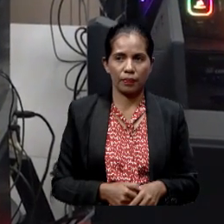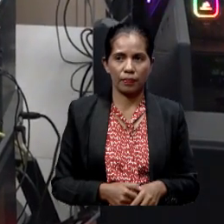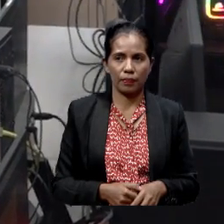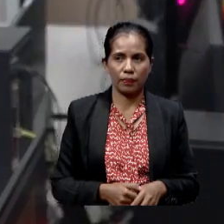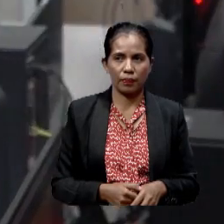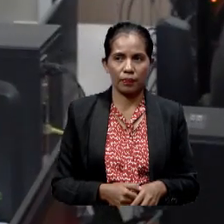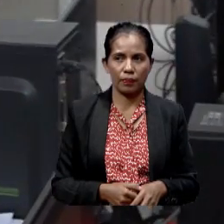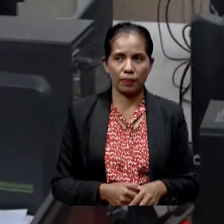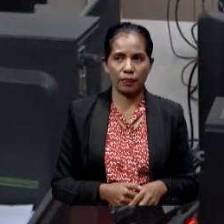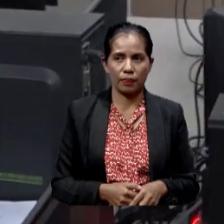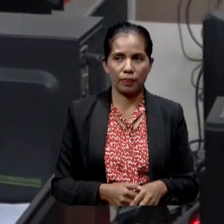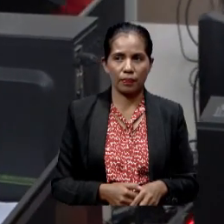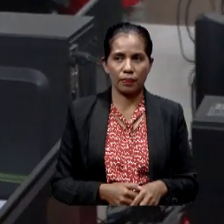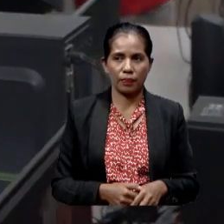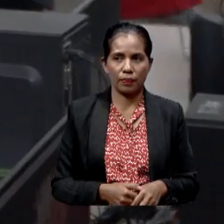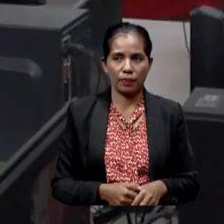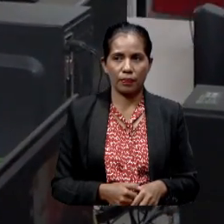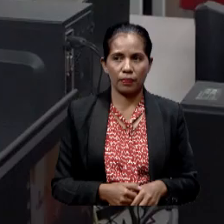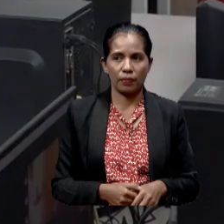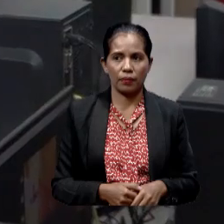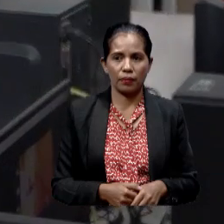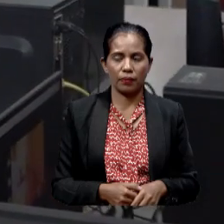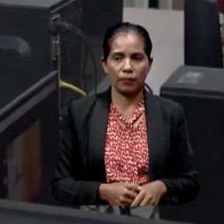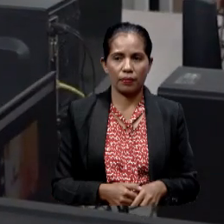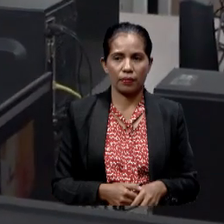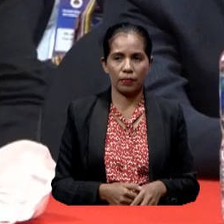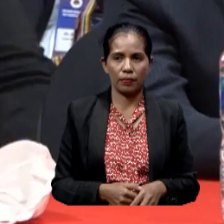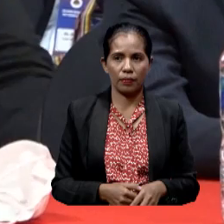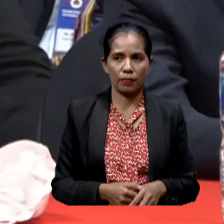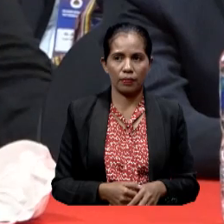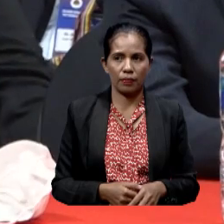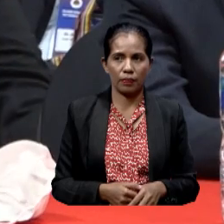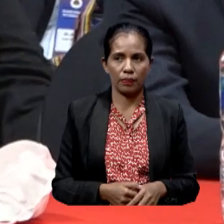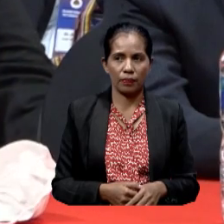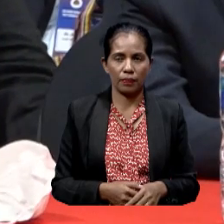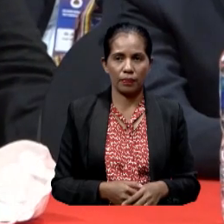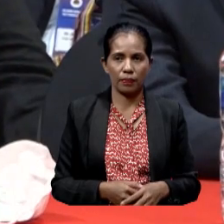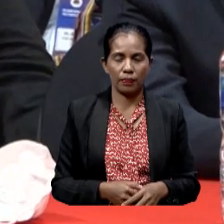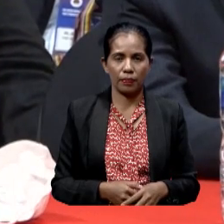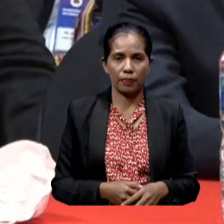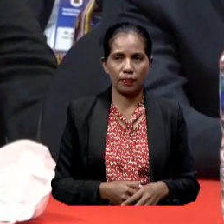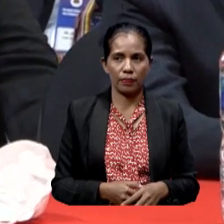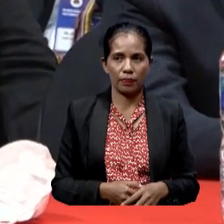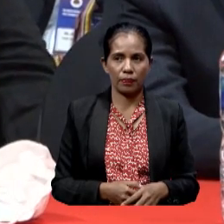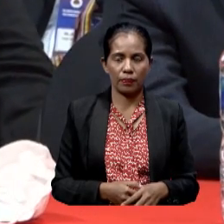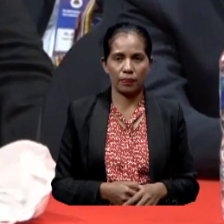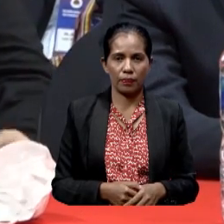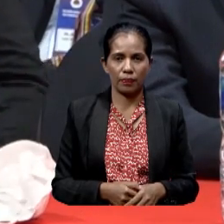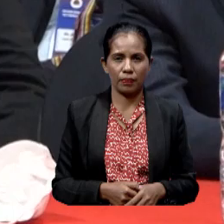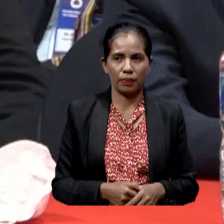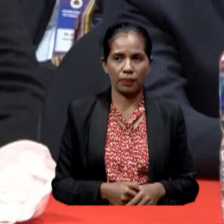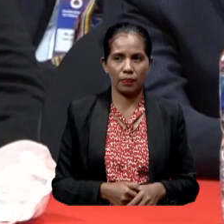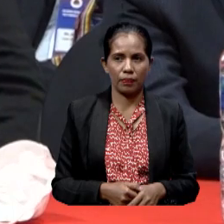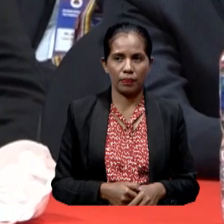ASEAN Championship application. You know, this kind of private sector contribution to the